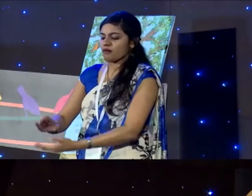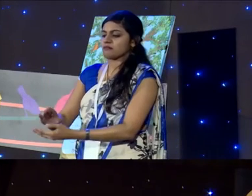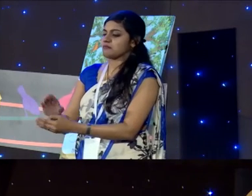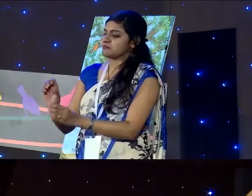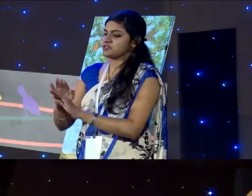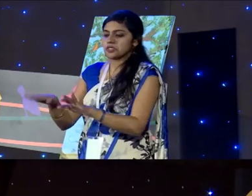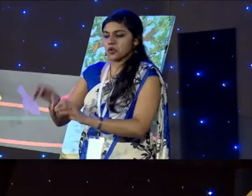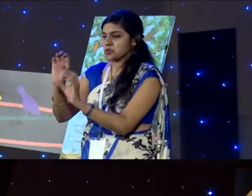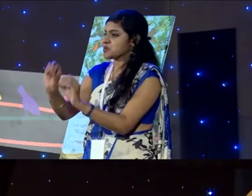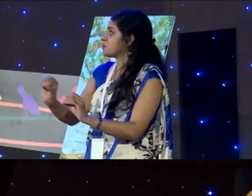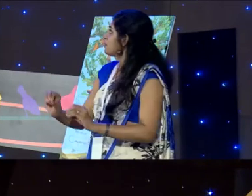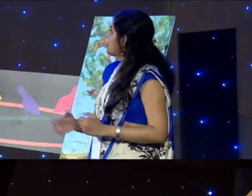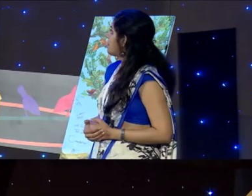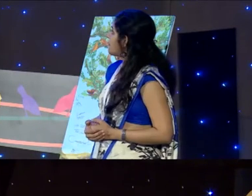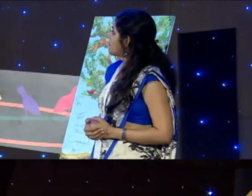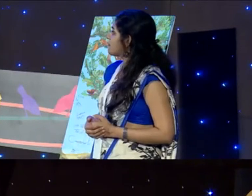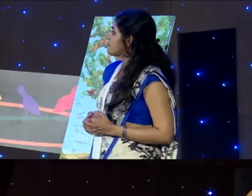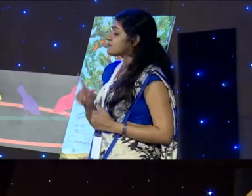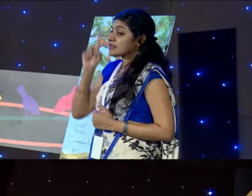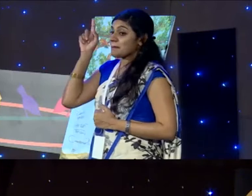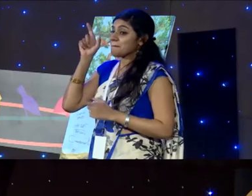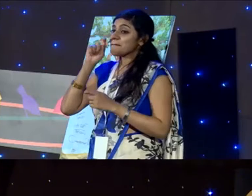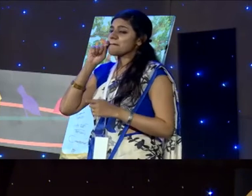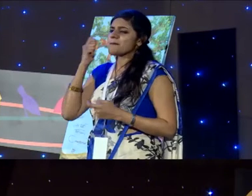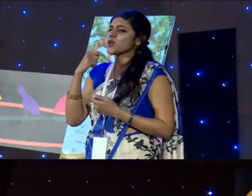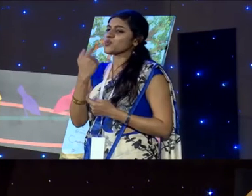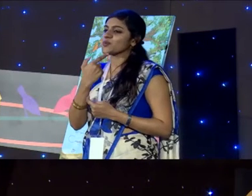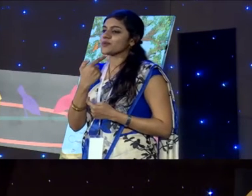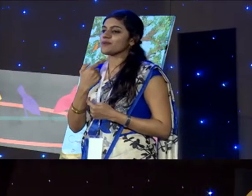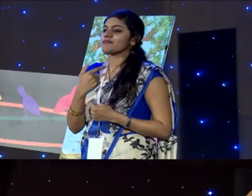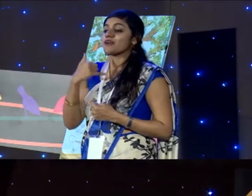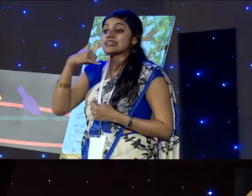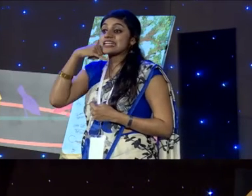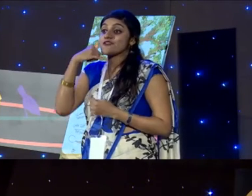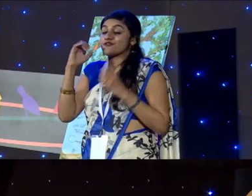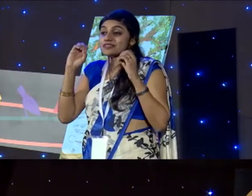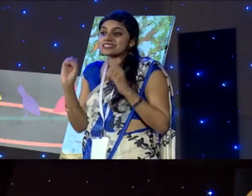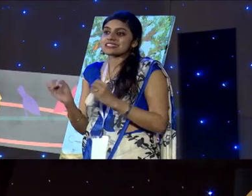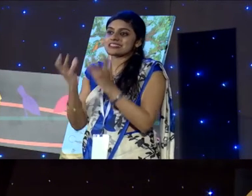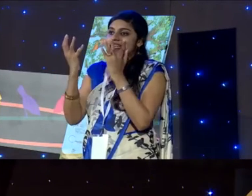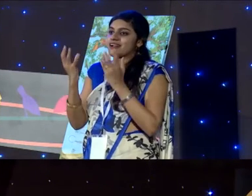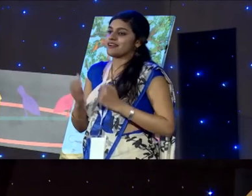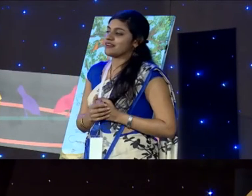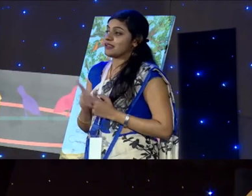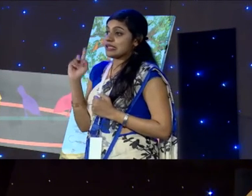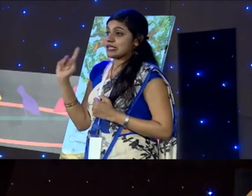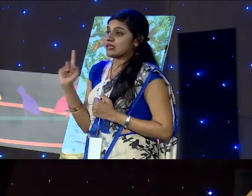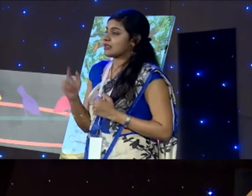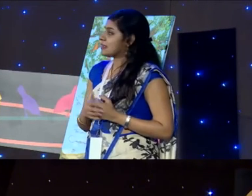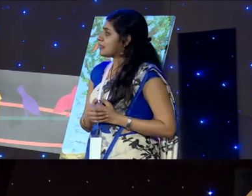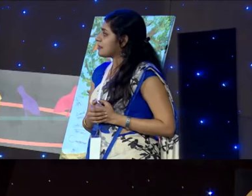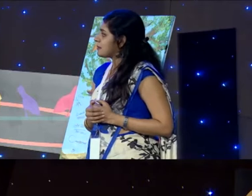Many of you recognize him as the inventor of the telephone. That was something good. But he was also president of